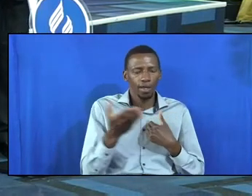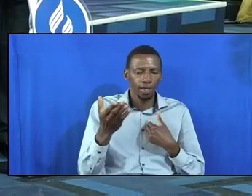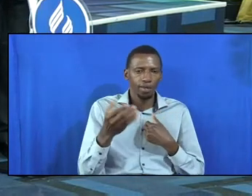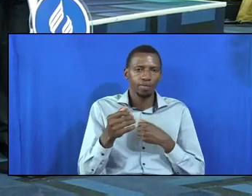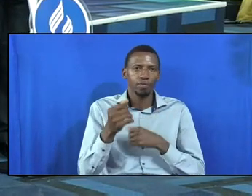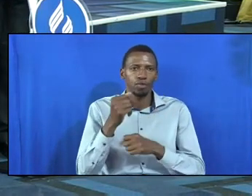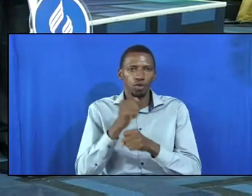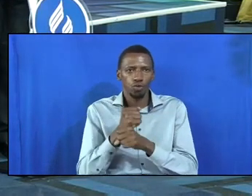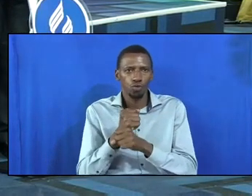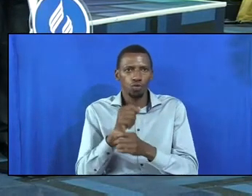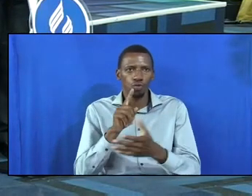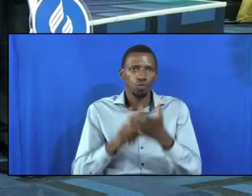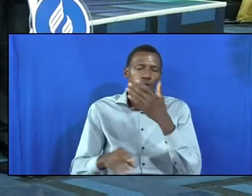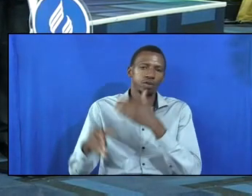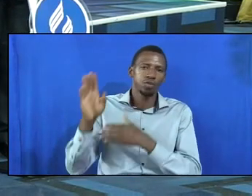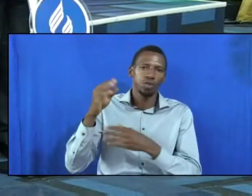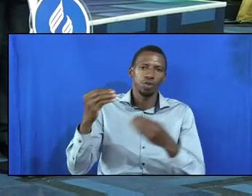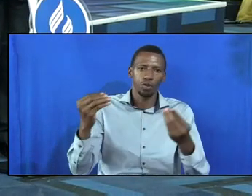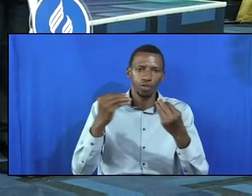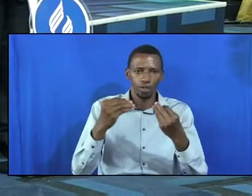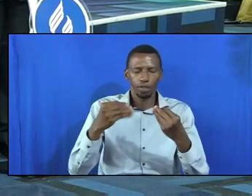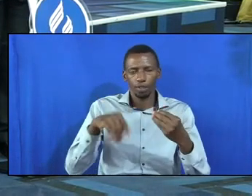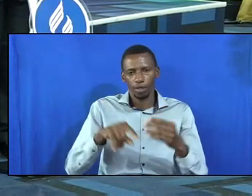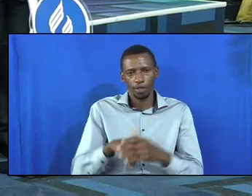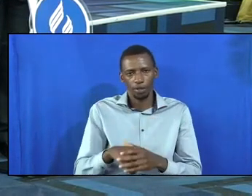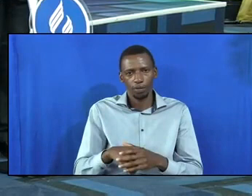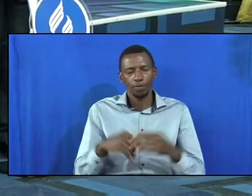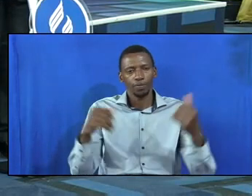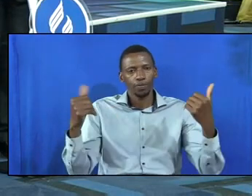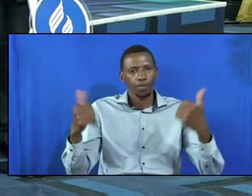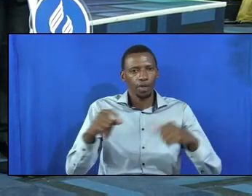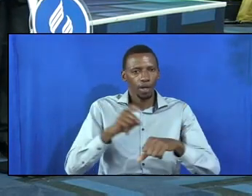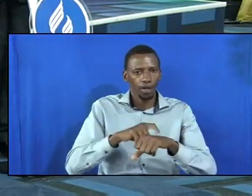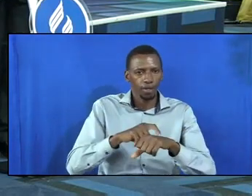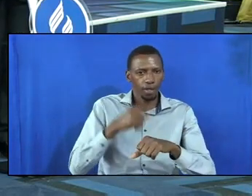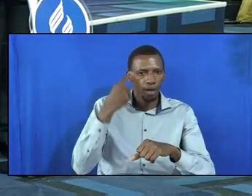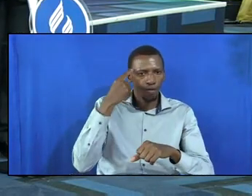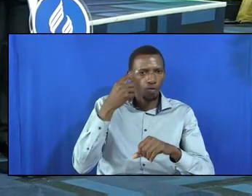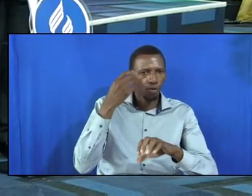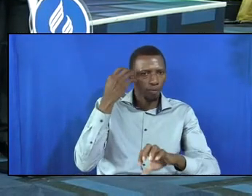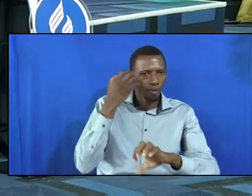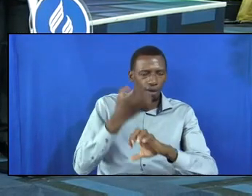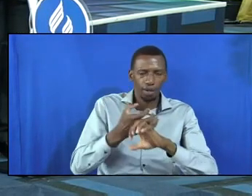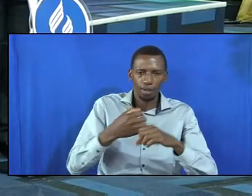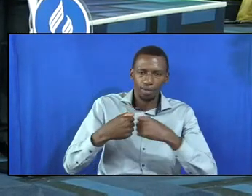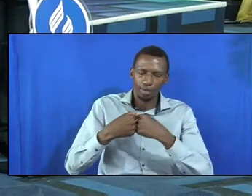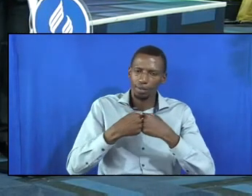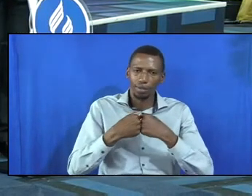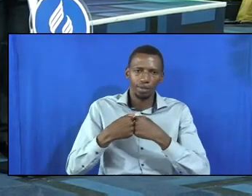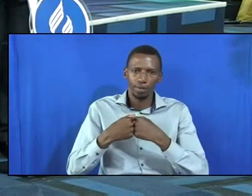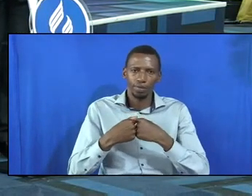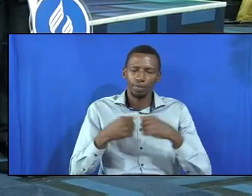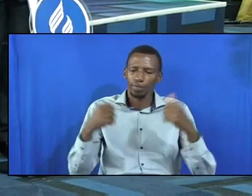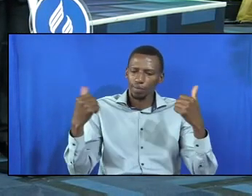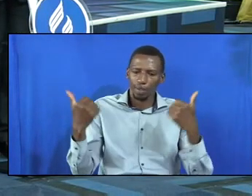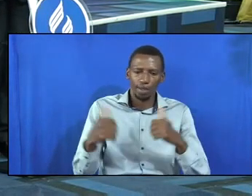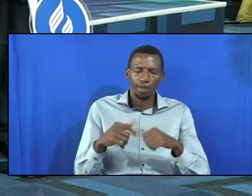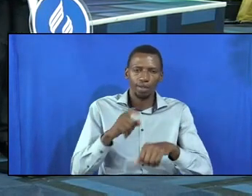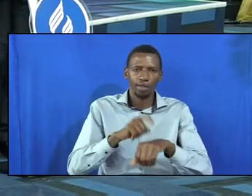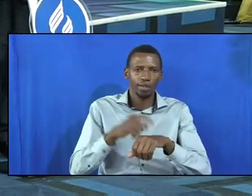us. Any times of difficult, any periods of difficult, any moments of